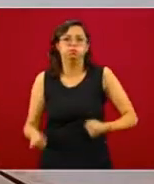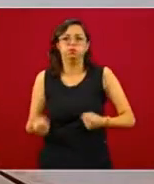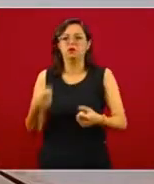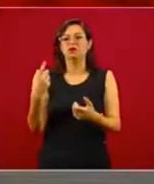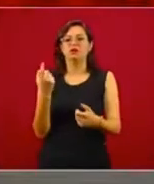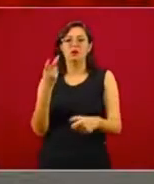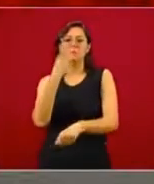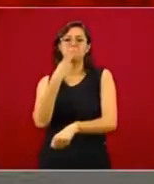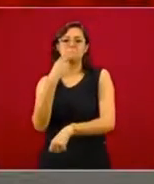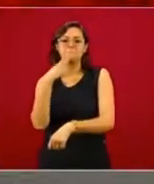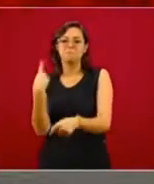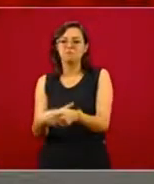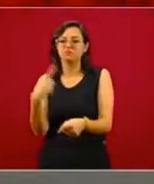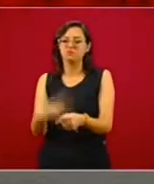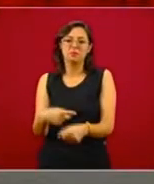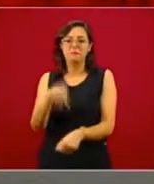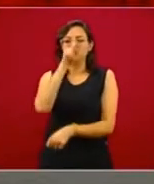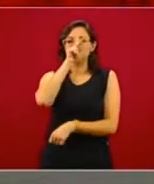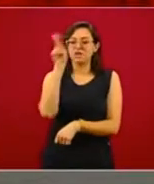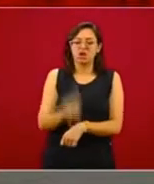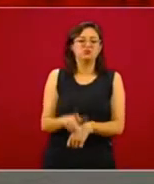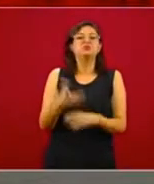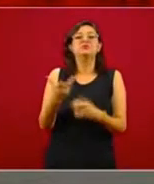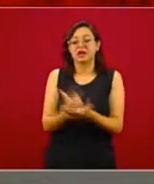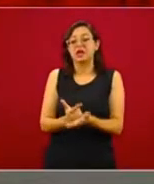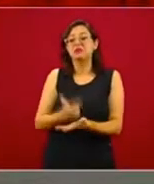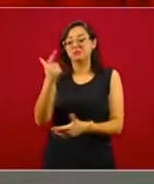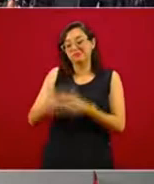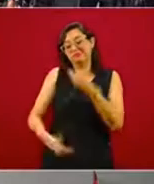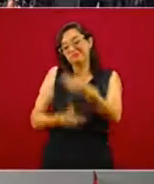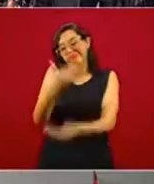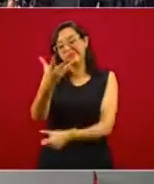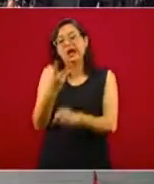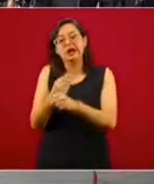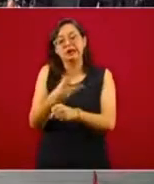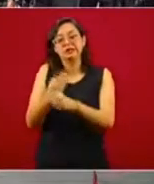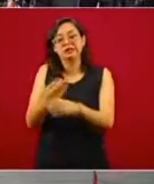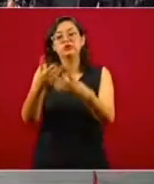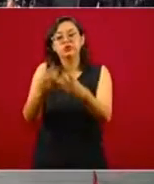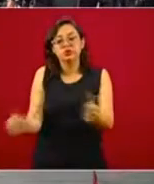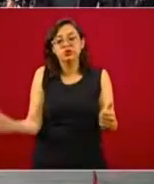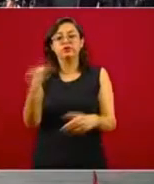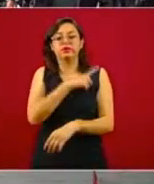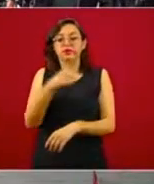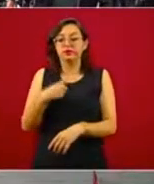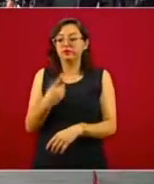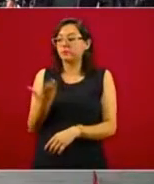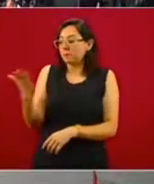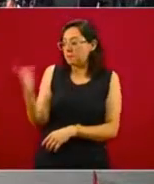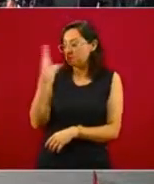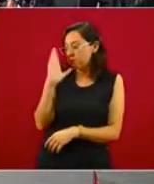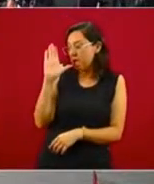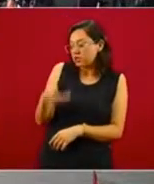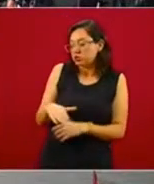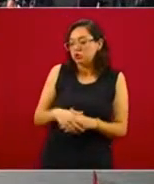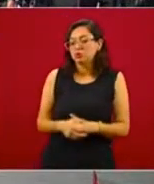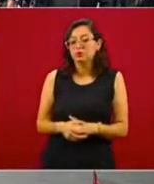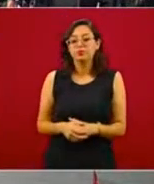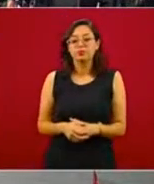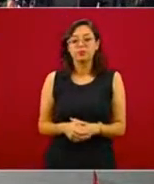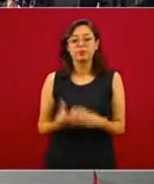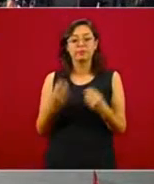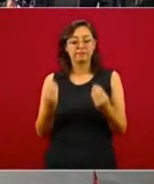are taking us to obesity epidemic and diabetes around the world, and that is something we'll keep on